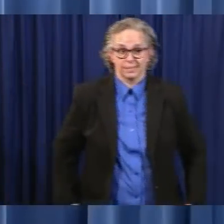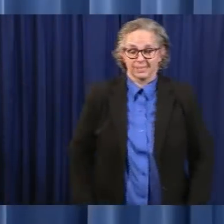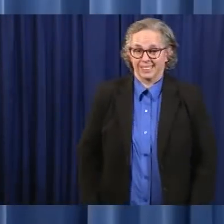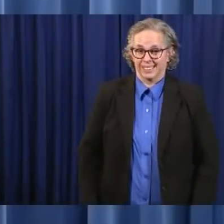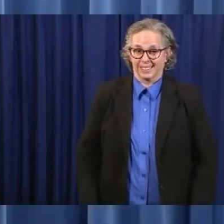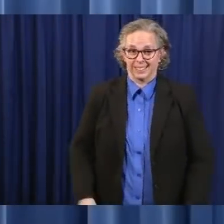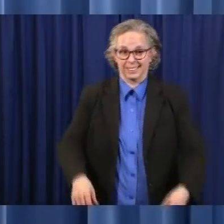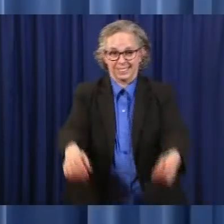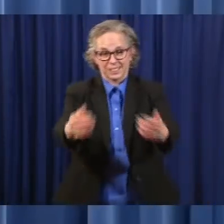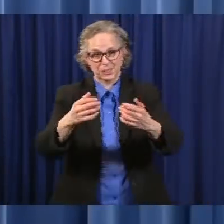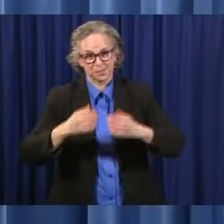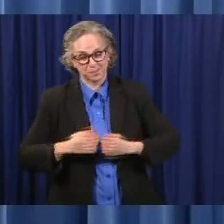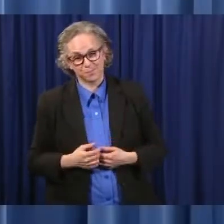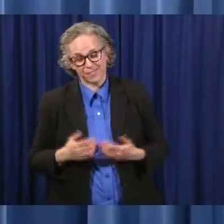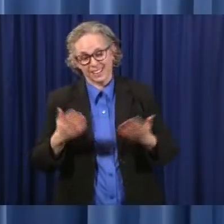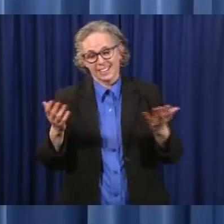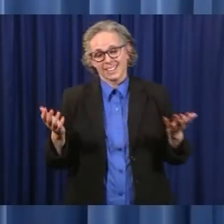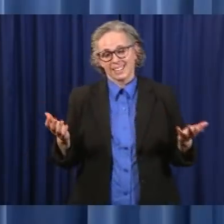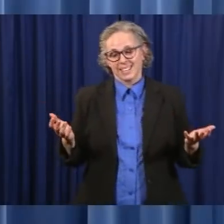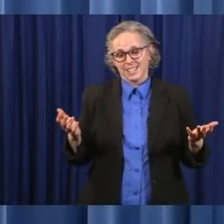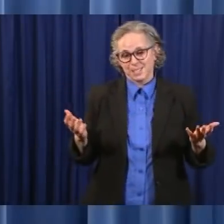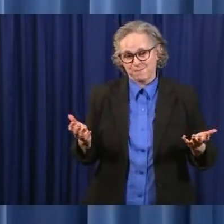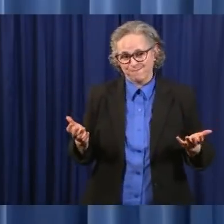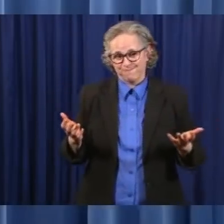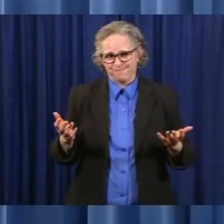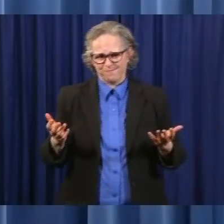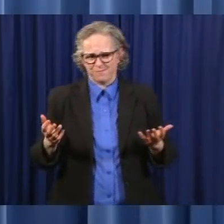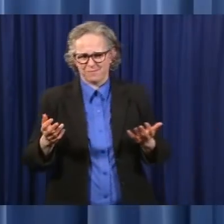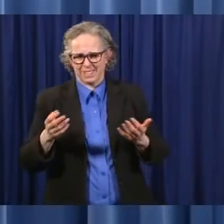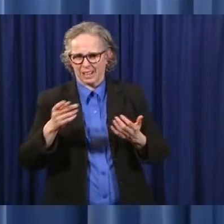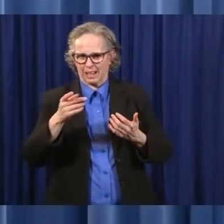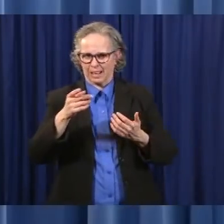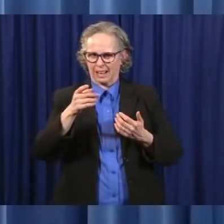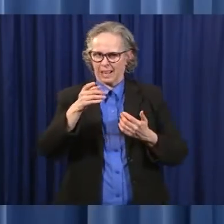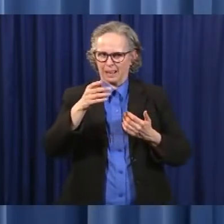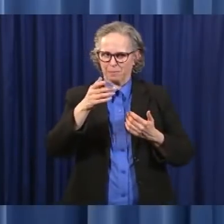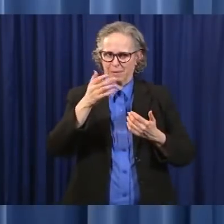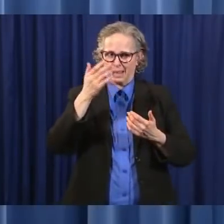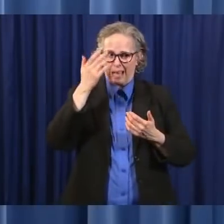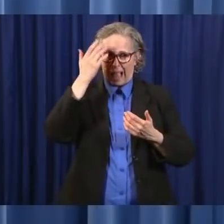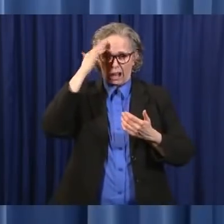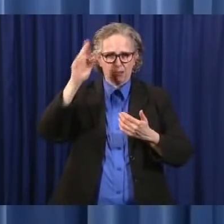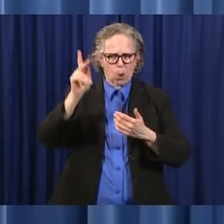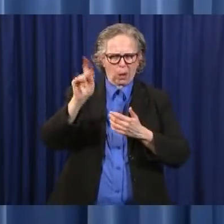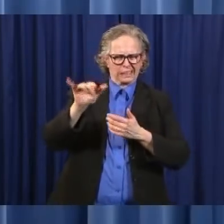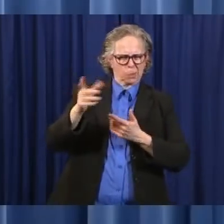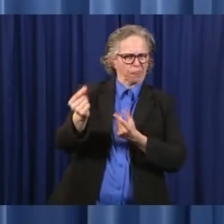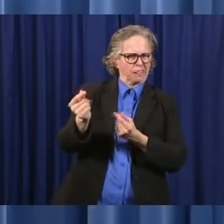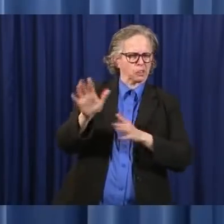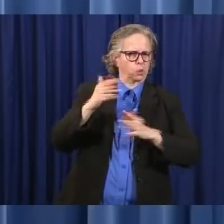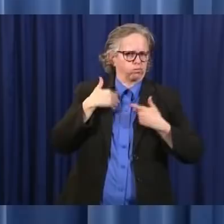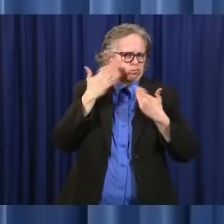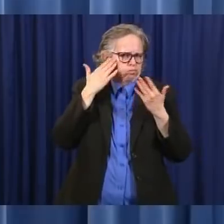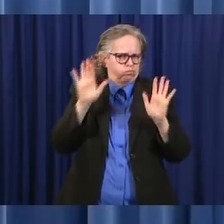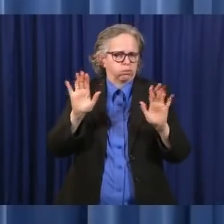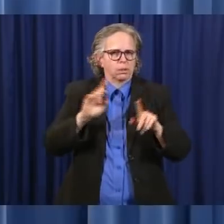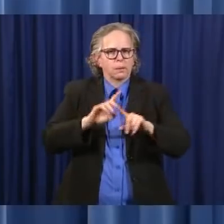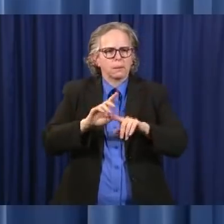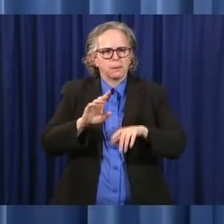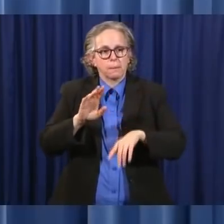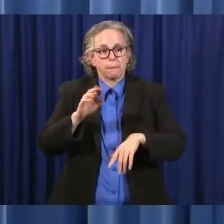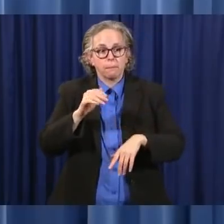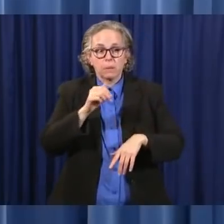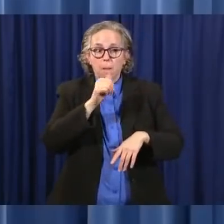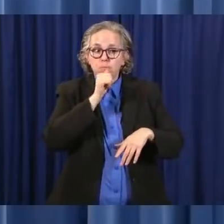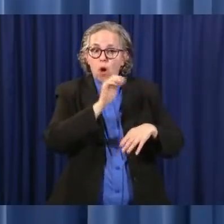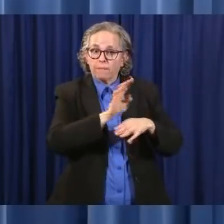Well, you've got a couple things going on. I don't know what's going on in Kentucky, but certainly the private sector, you're going to see the